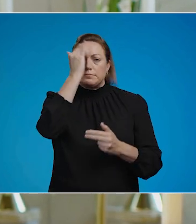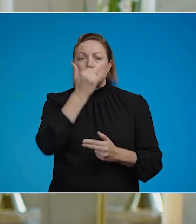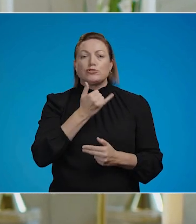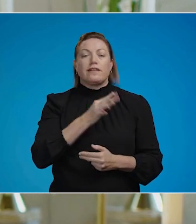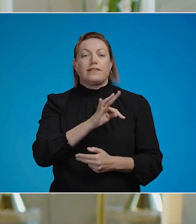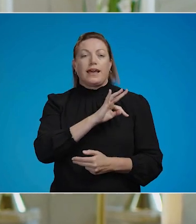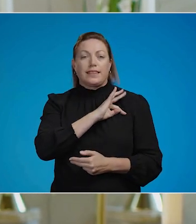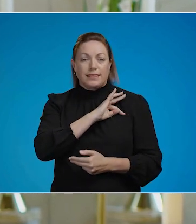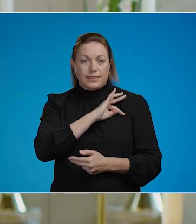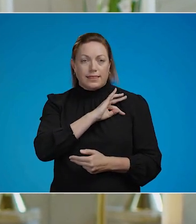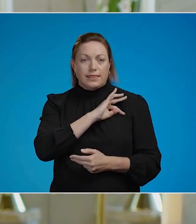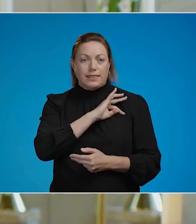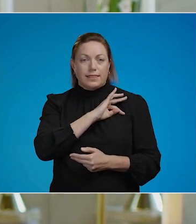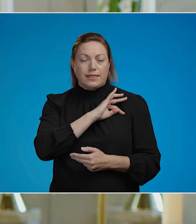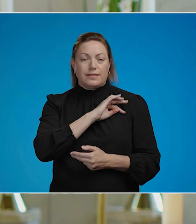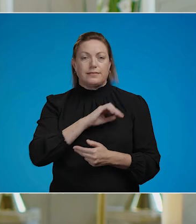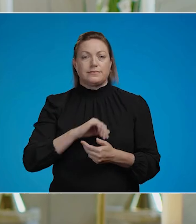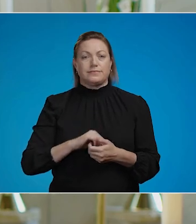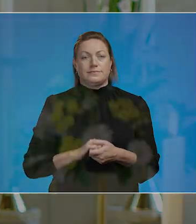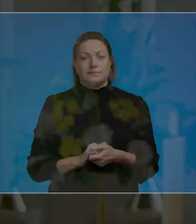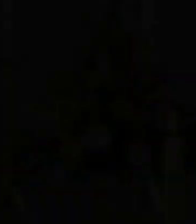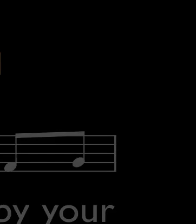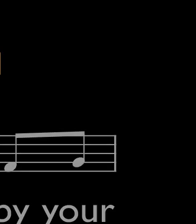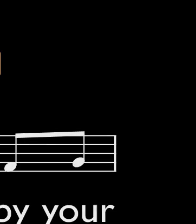The mystery of faith.